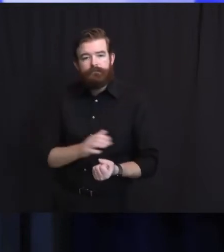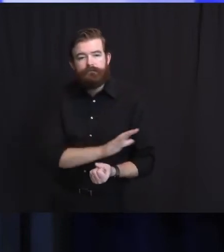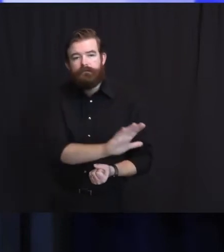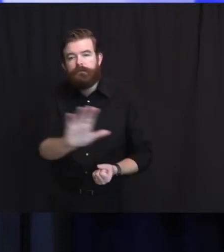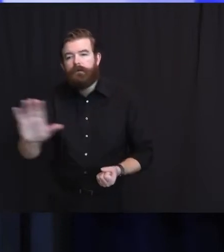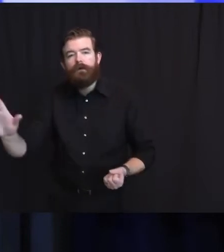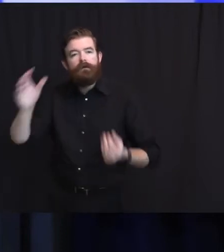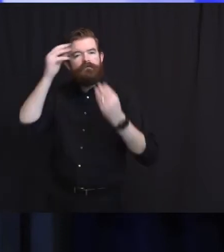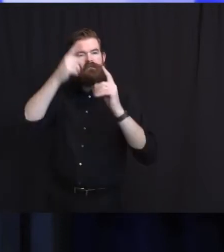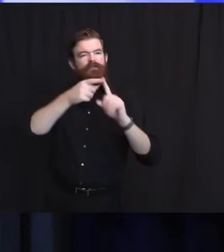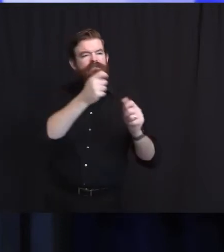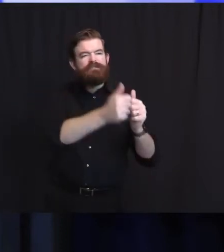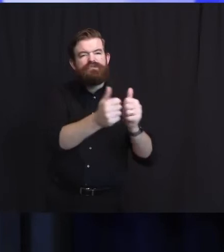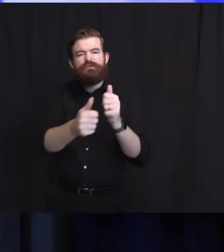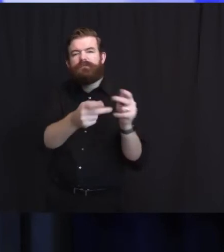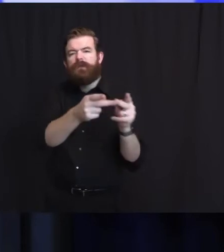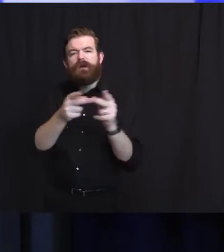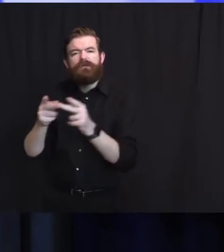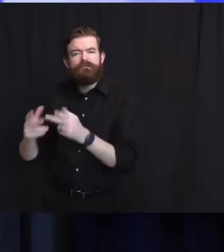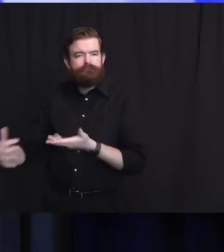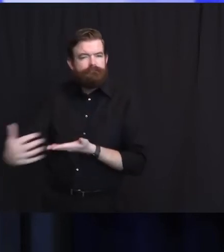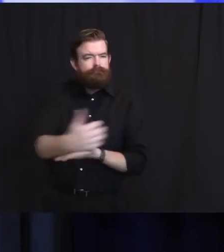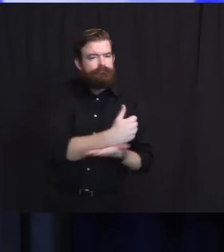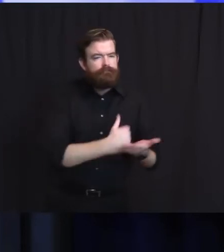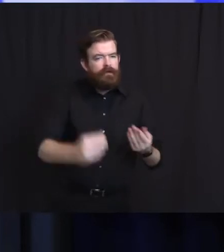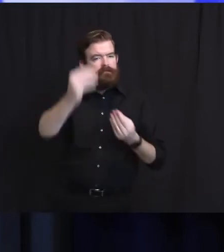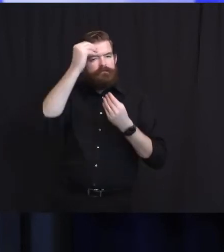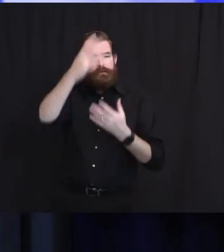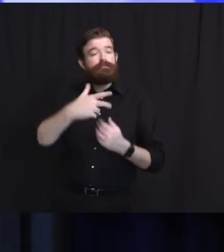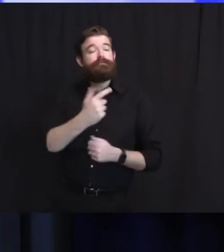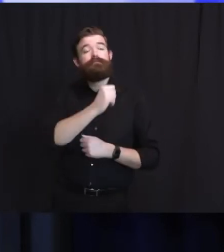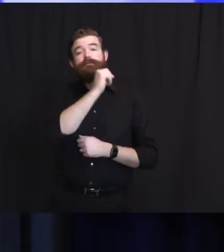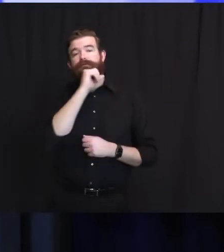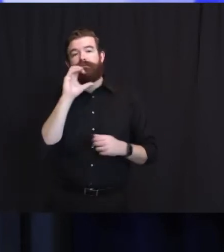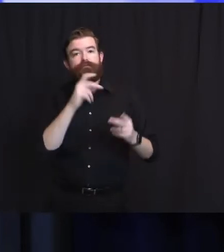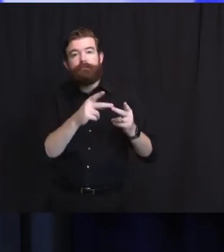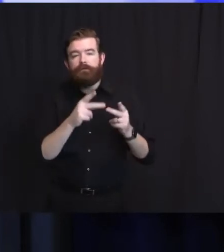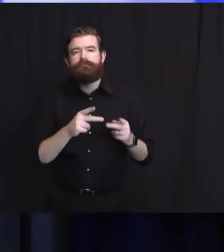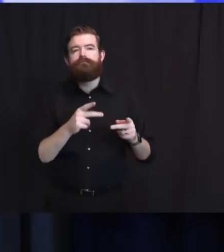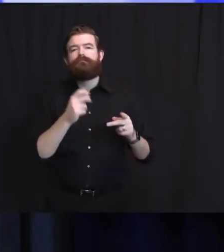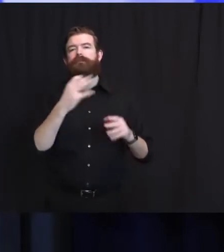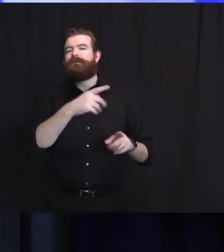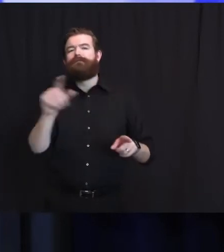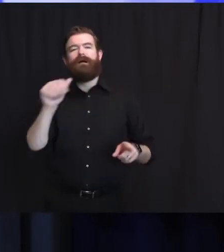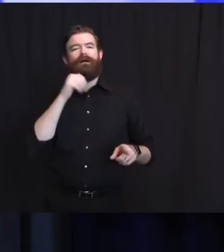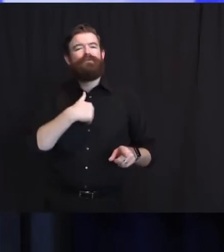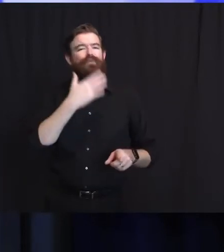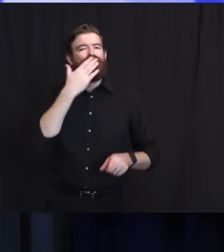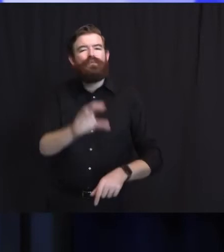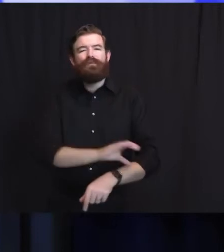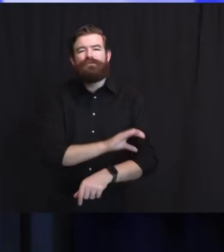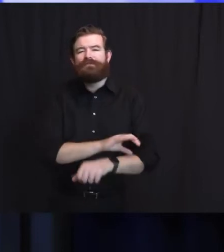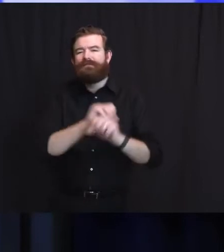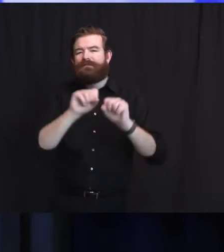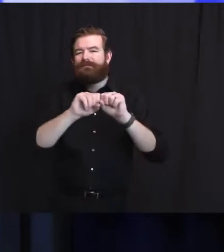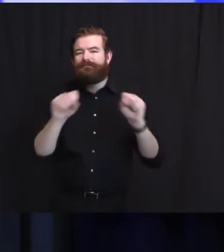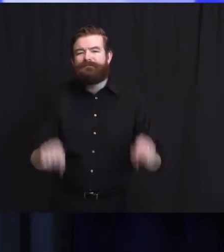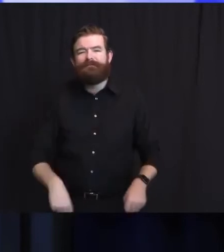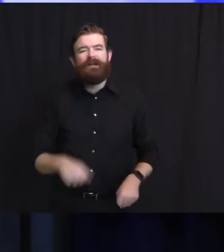that did not have IT capability. So throughout November and December, the staff at the department assisted these